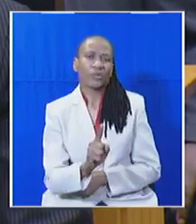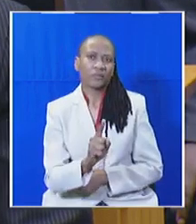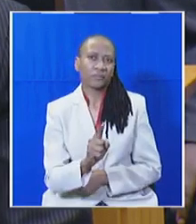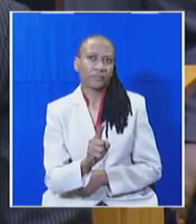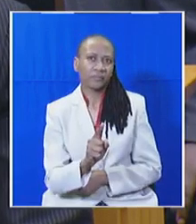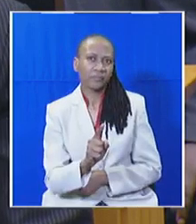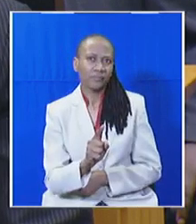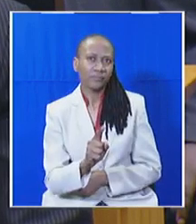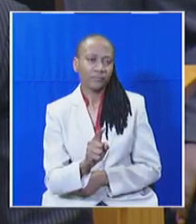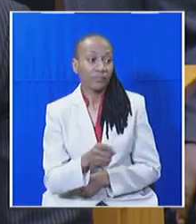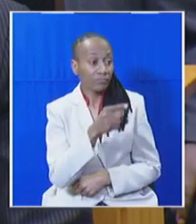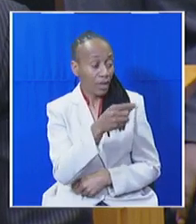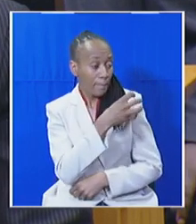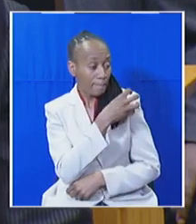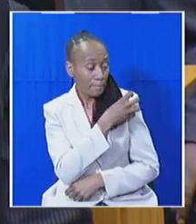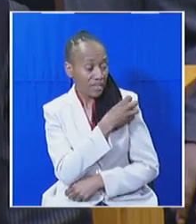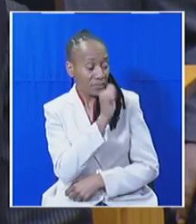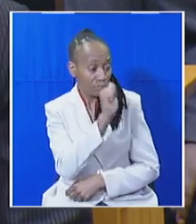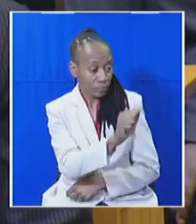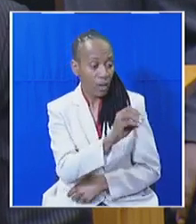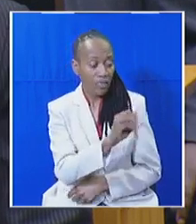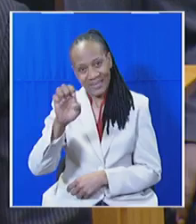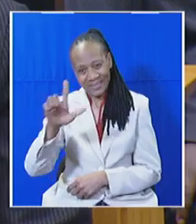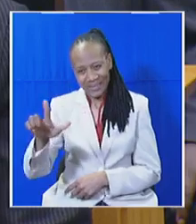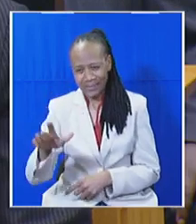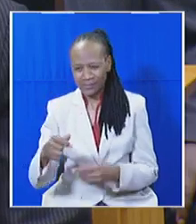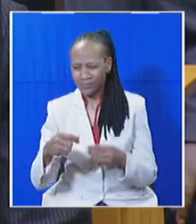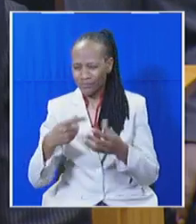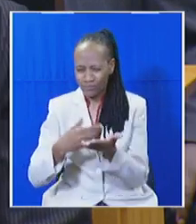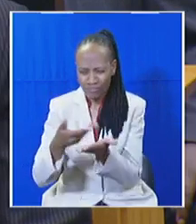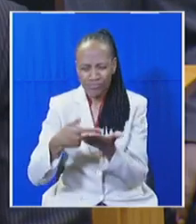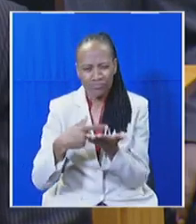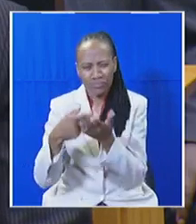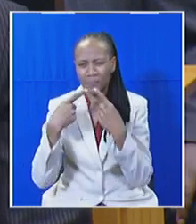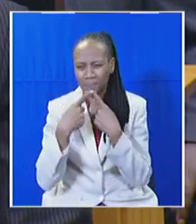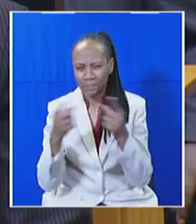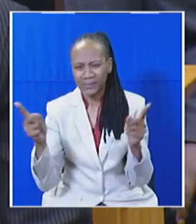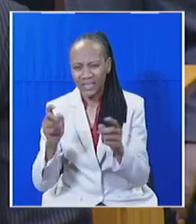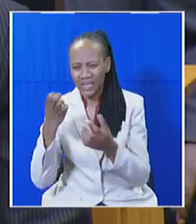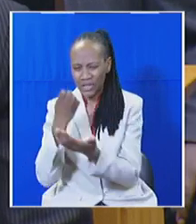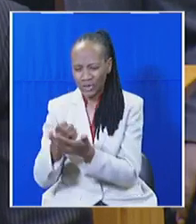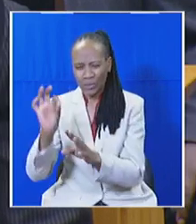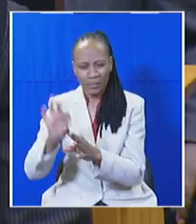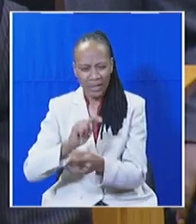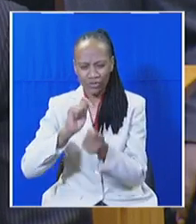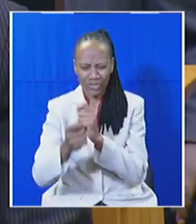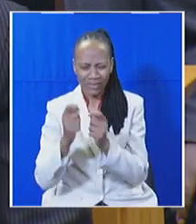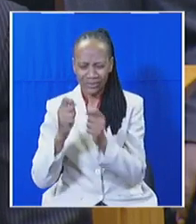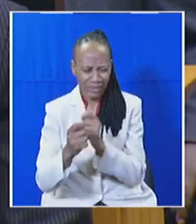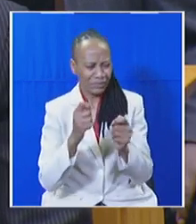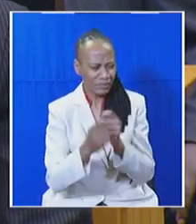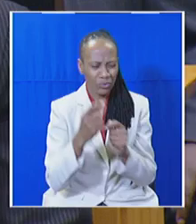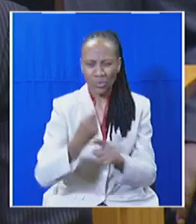have had Minister Patel, who's been here tabling different that change from one day to the next.